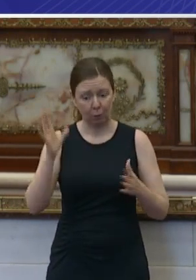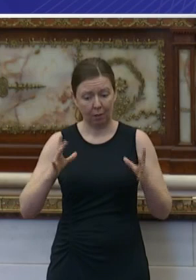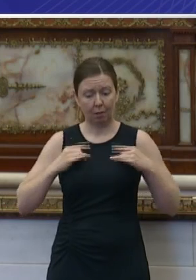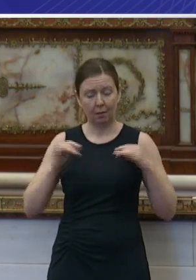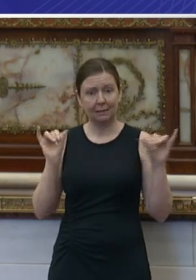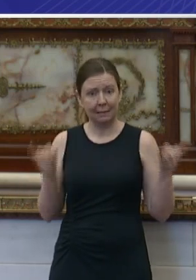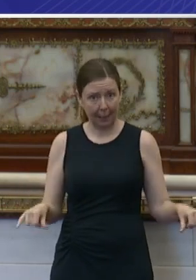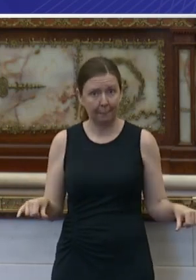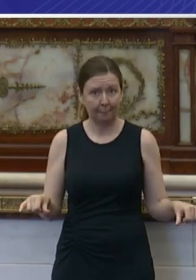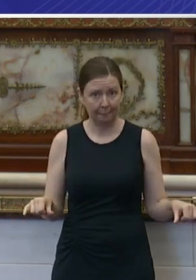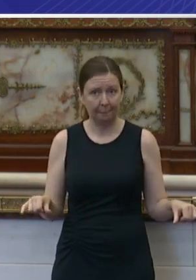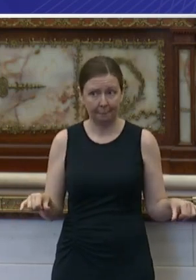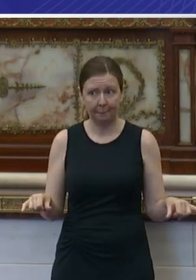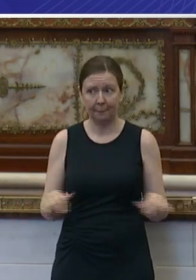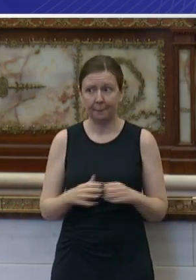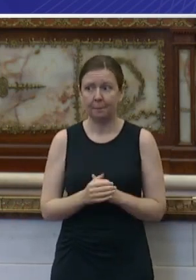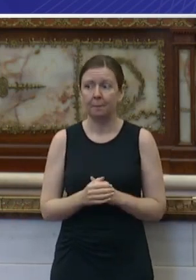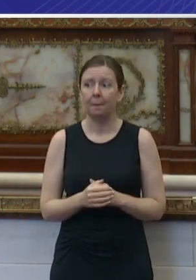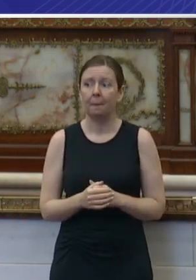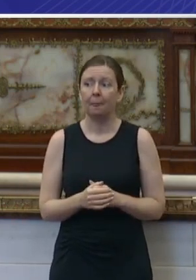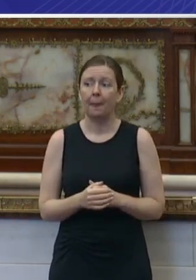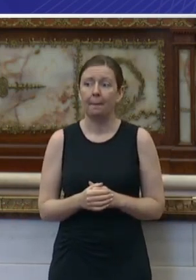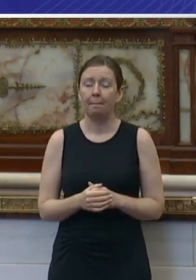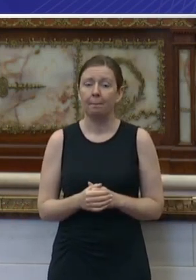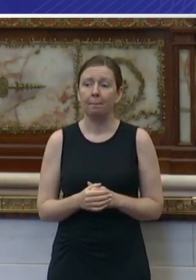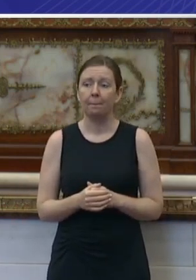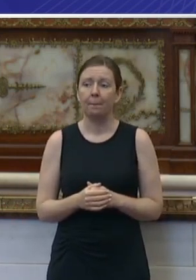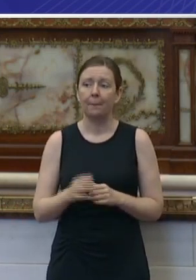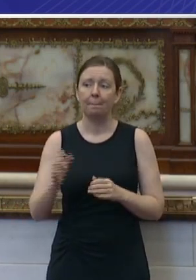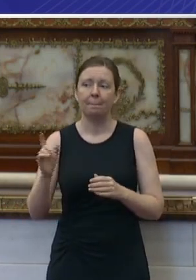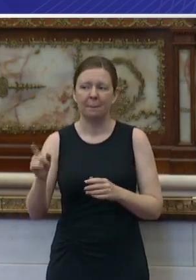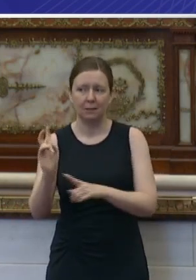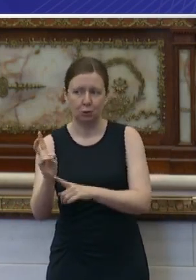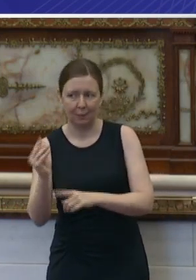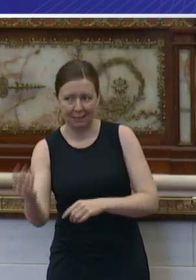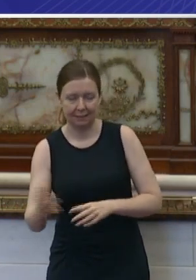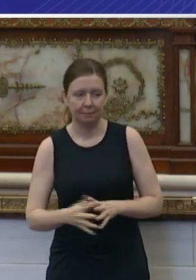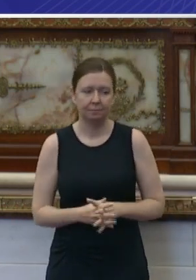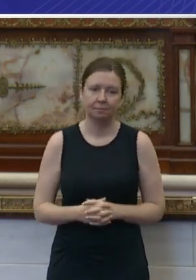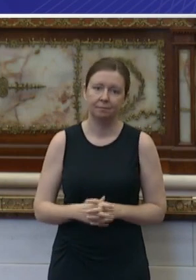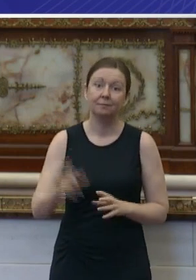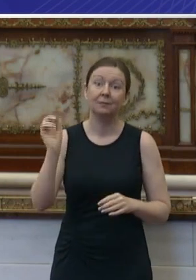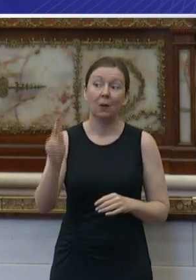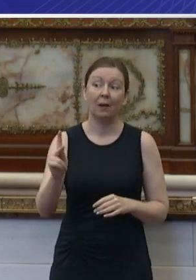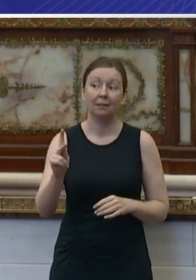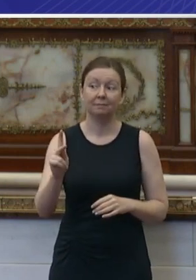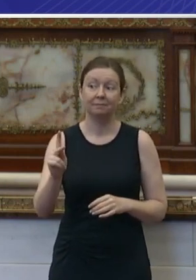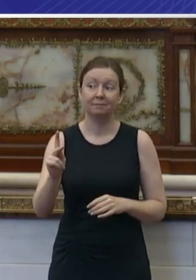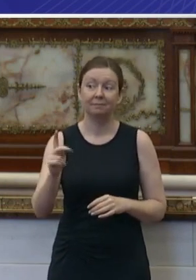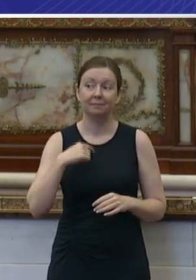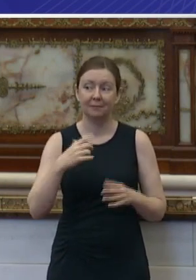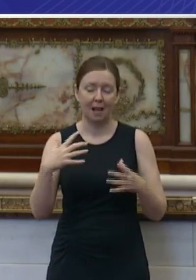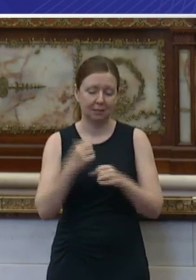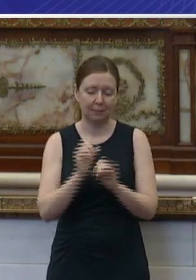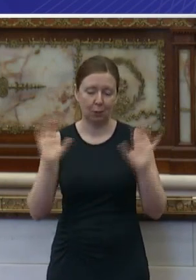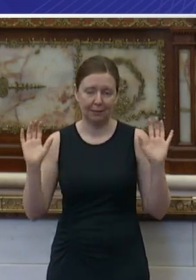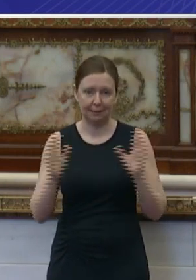same reality as PA progresses to this green phase. Ms. Park, you're at 2 minutes. Okay, I'll just